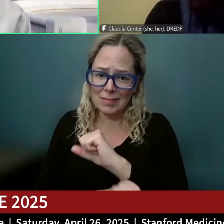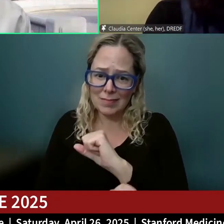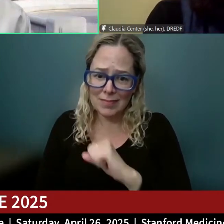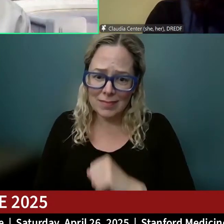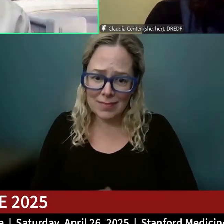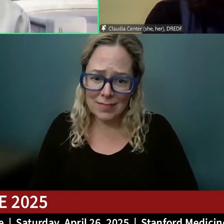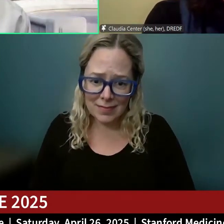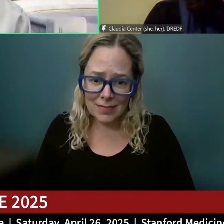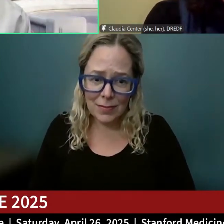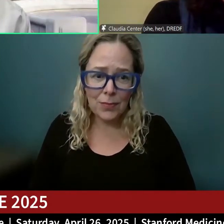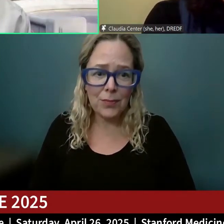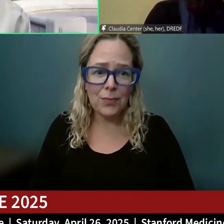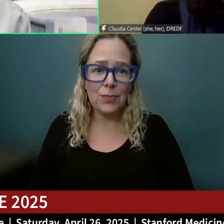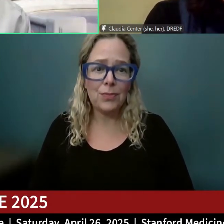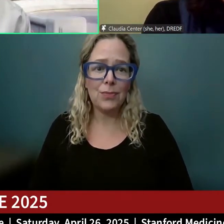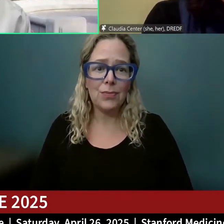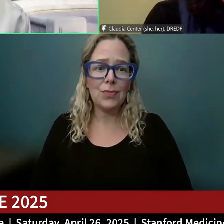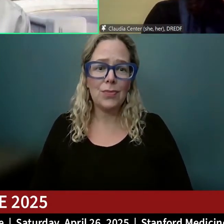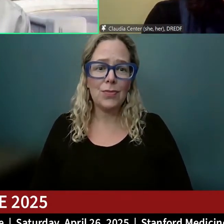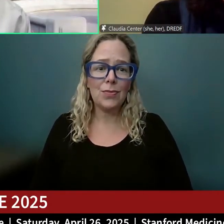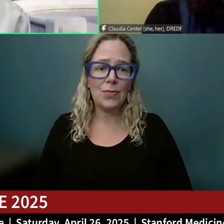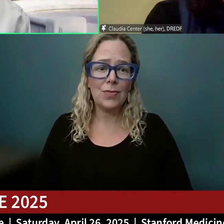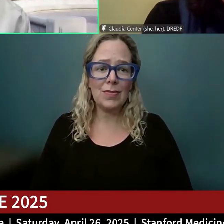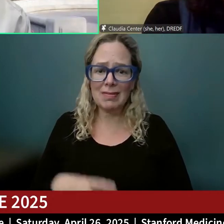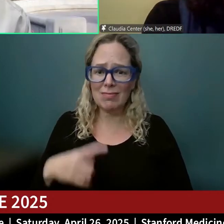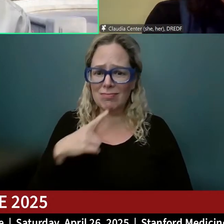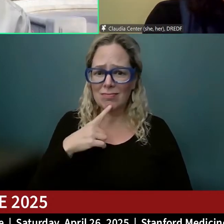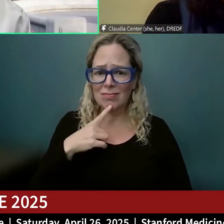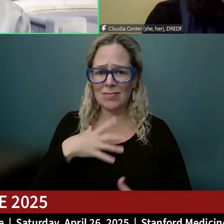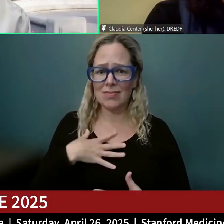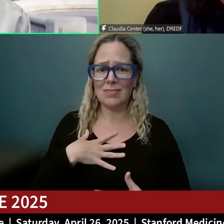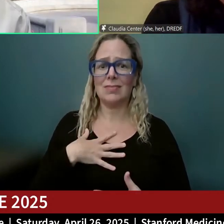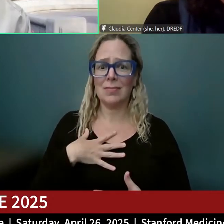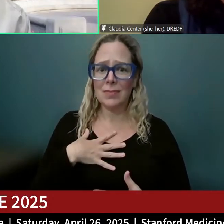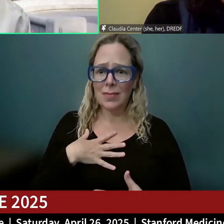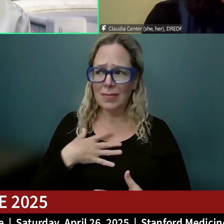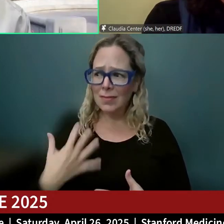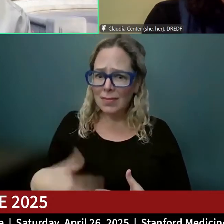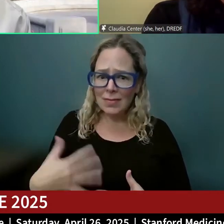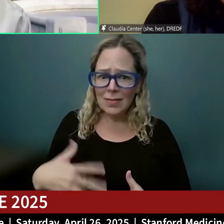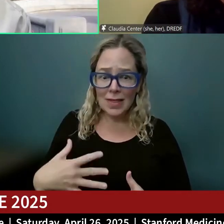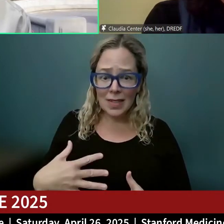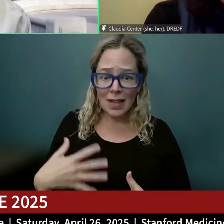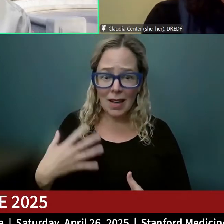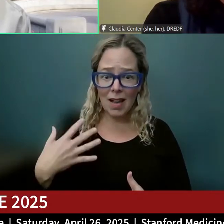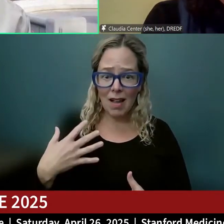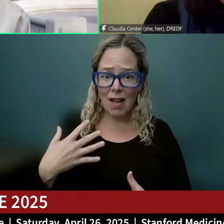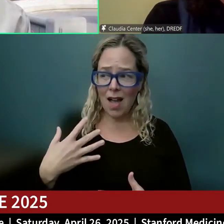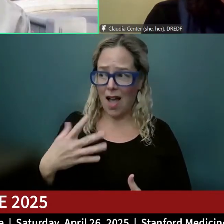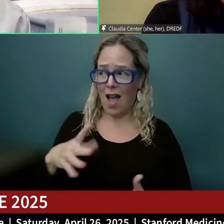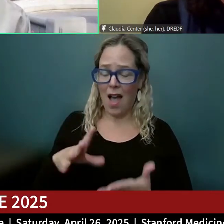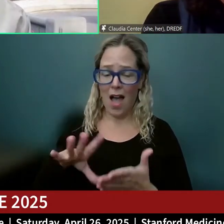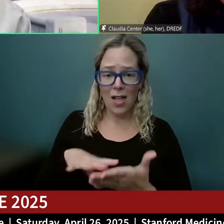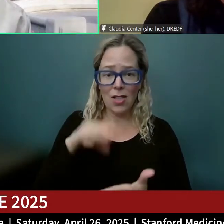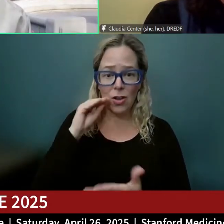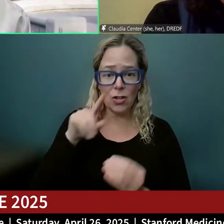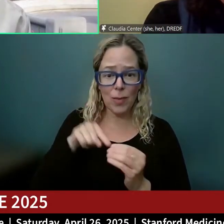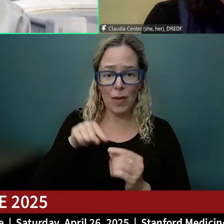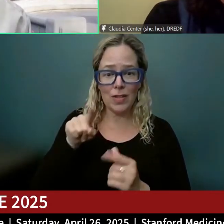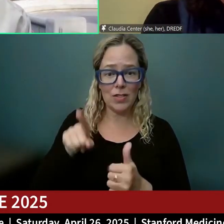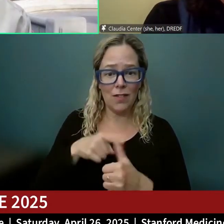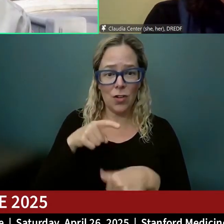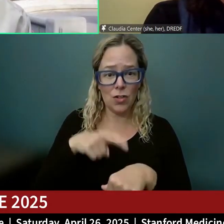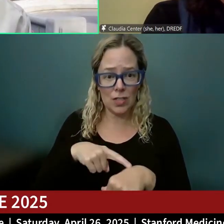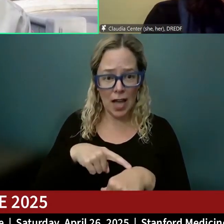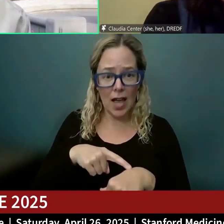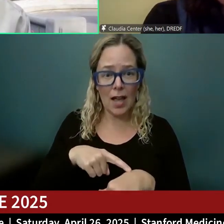I mean, this is extremely distressing. I found out about this for the first time when DREDF, along